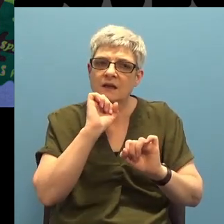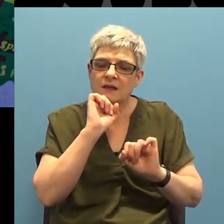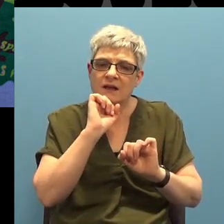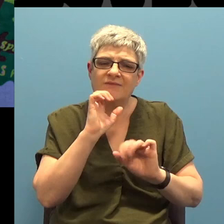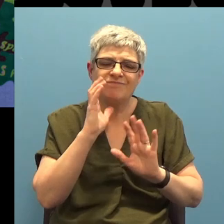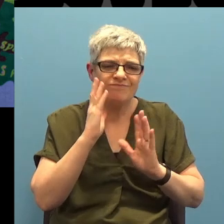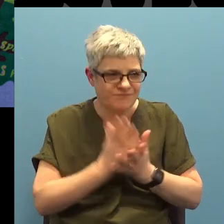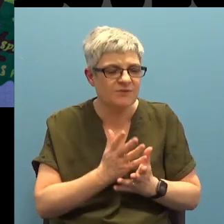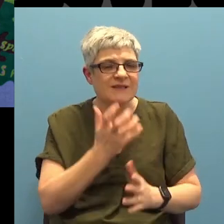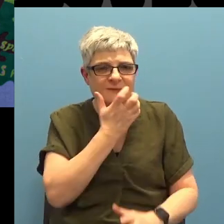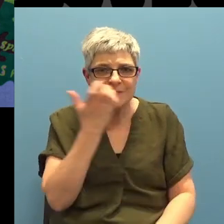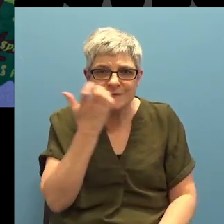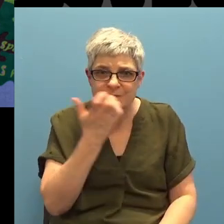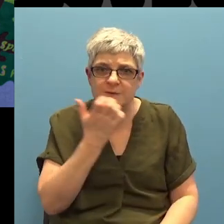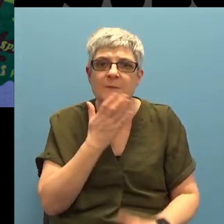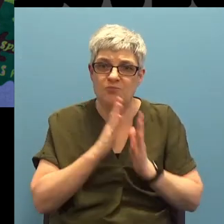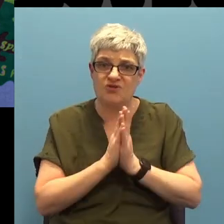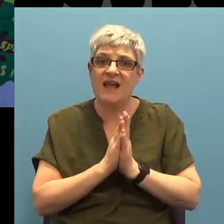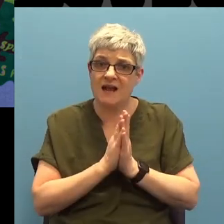serious prayer.